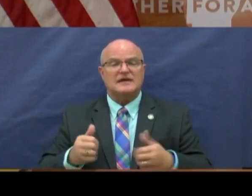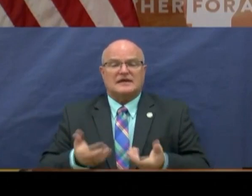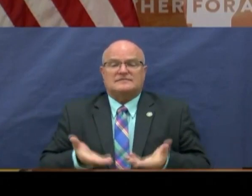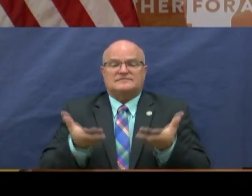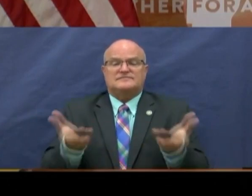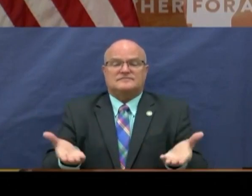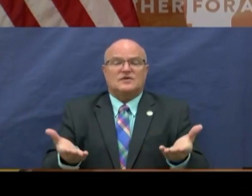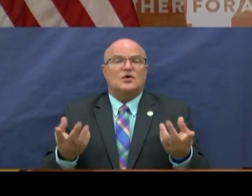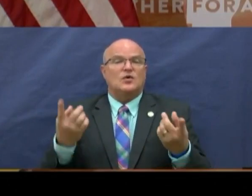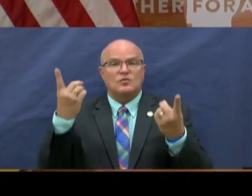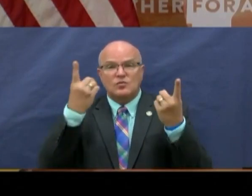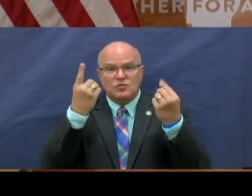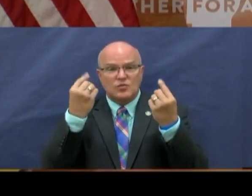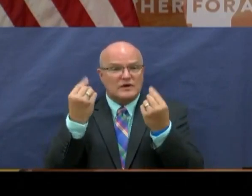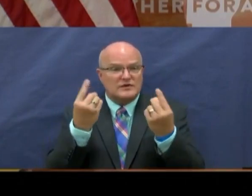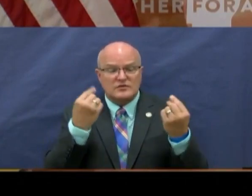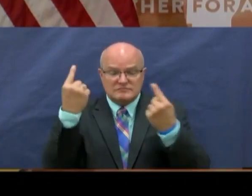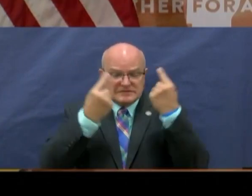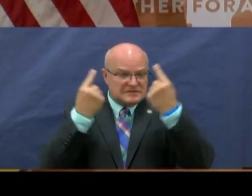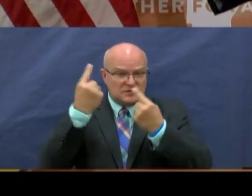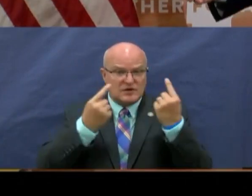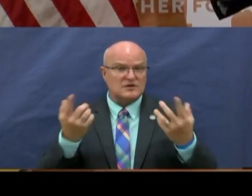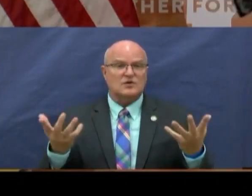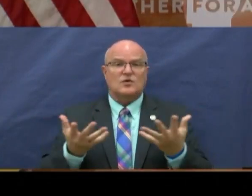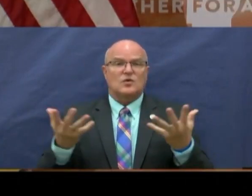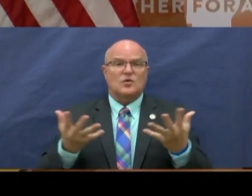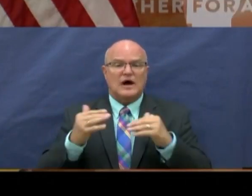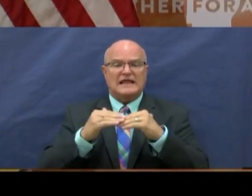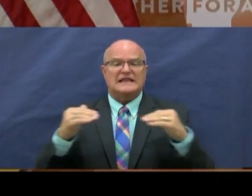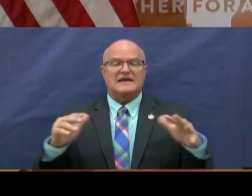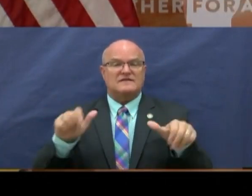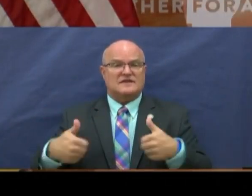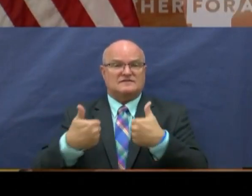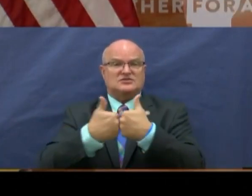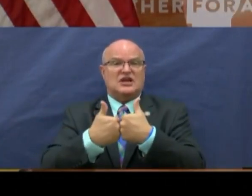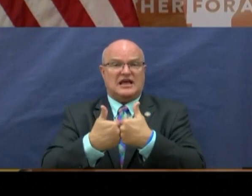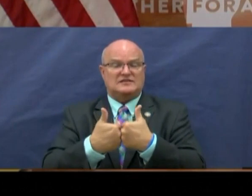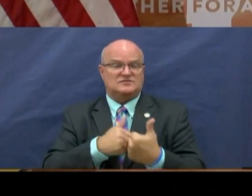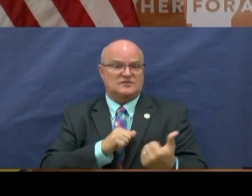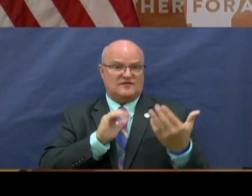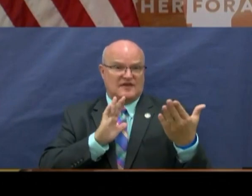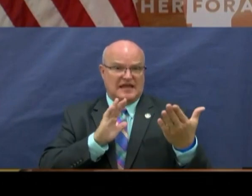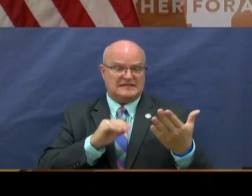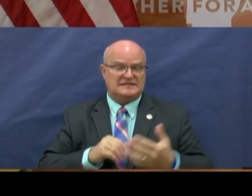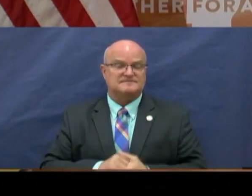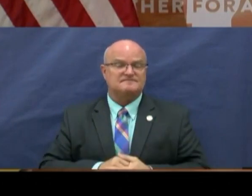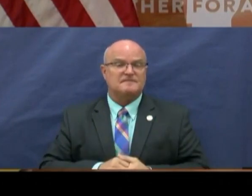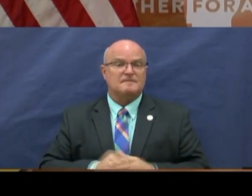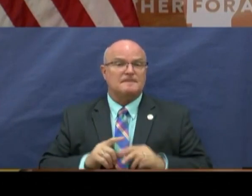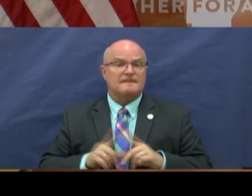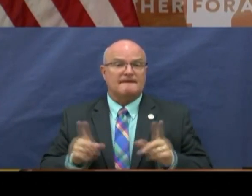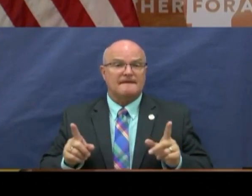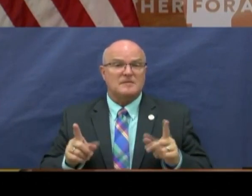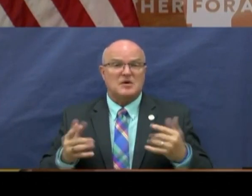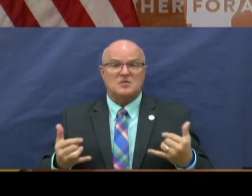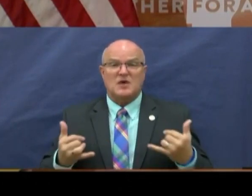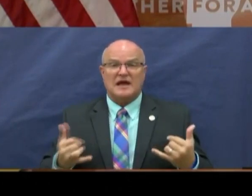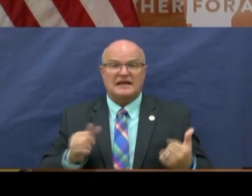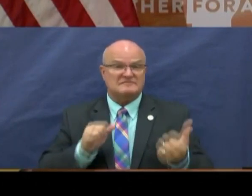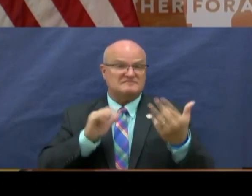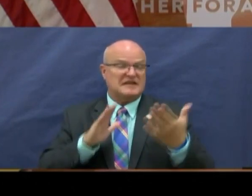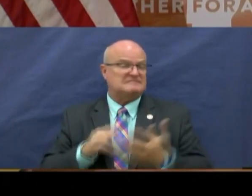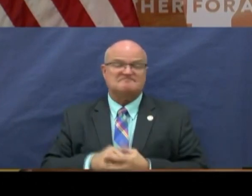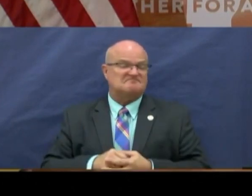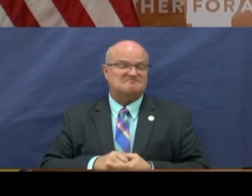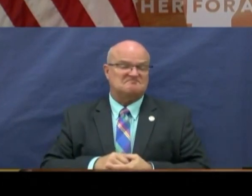terms of considerations depending upon the level of challenges that we face. But I don't anticipate that,